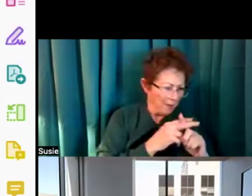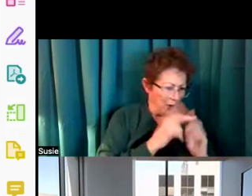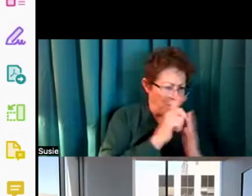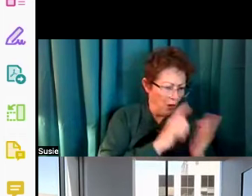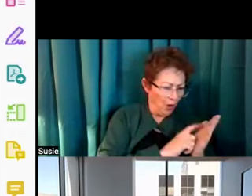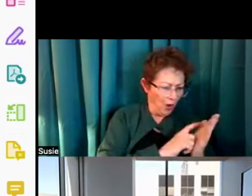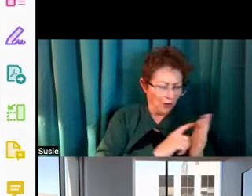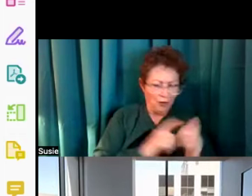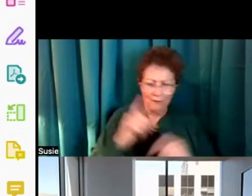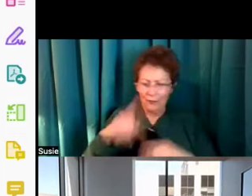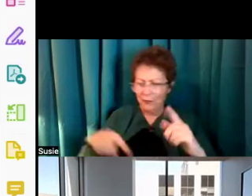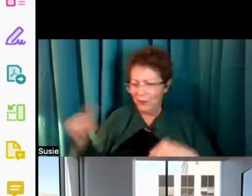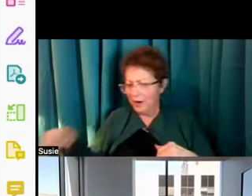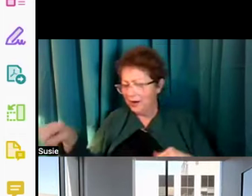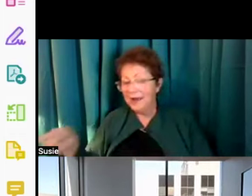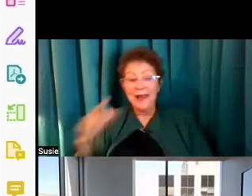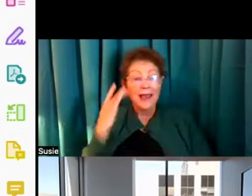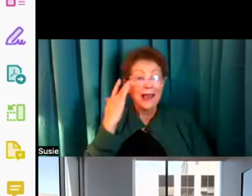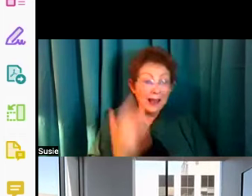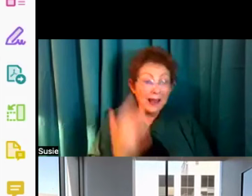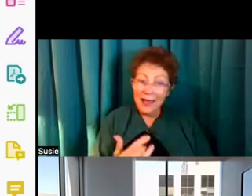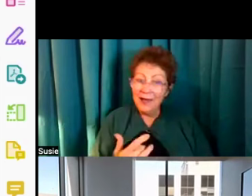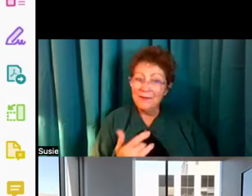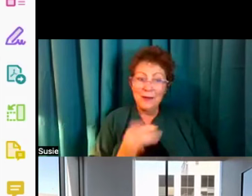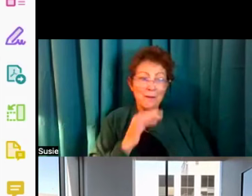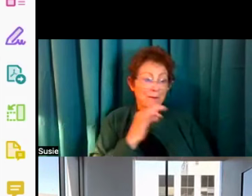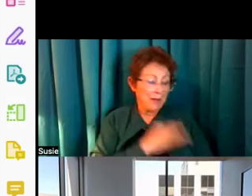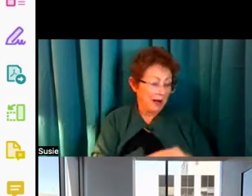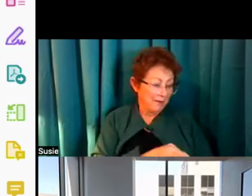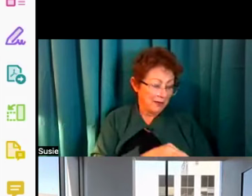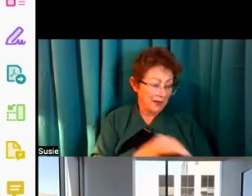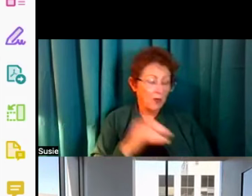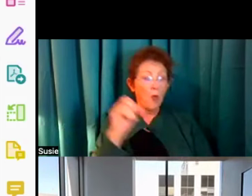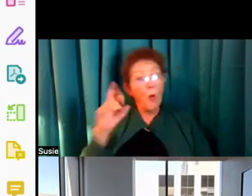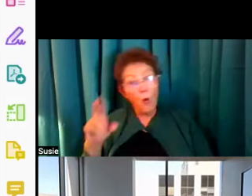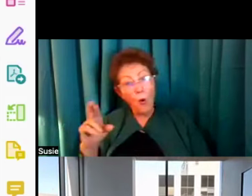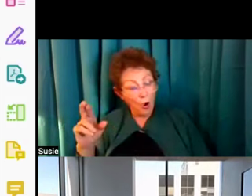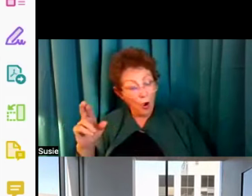of topics. California has both the benefit corporation or